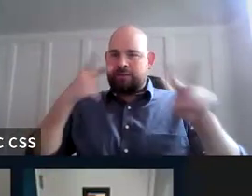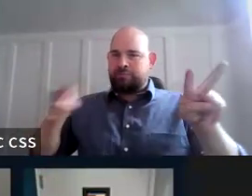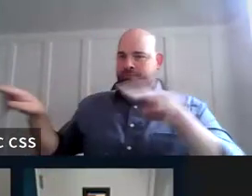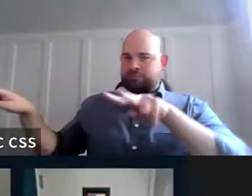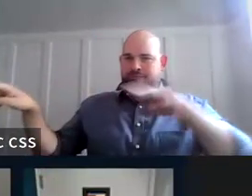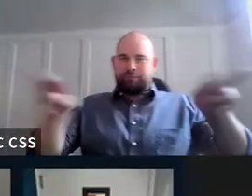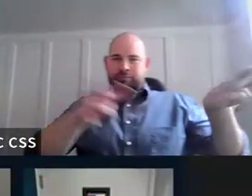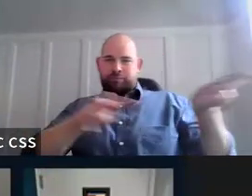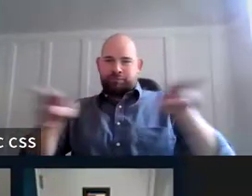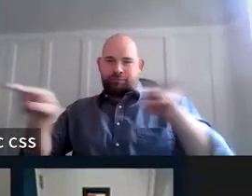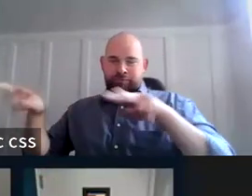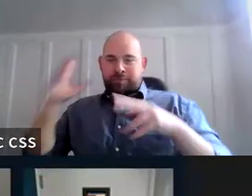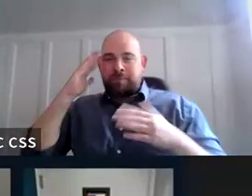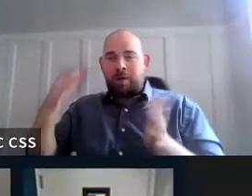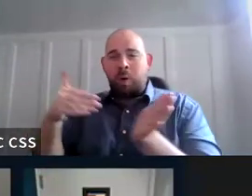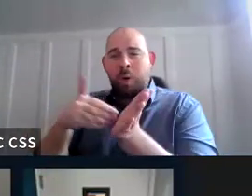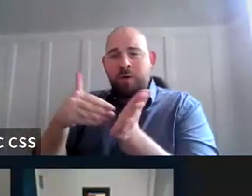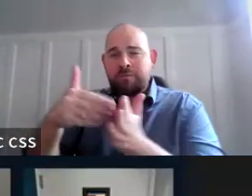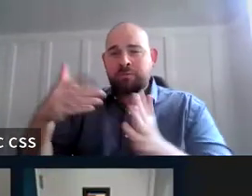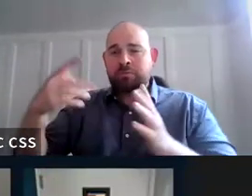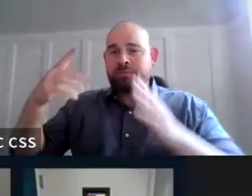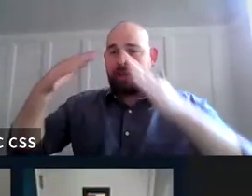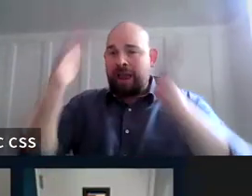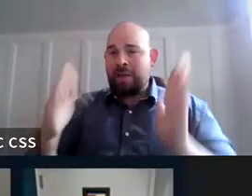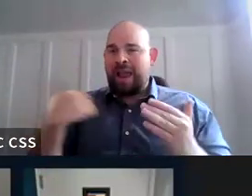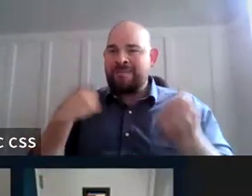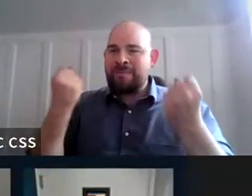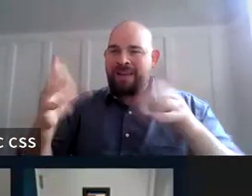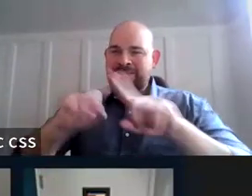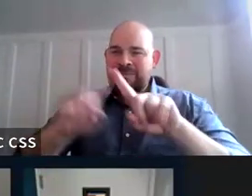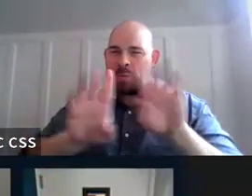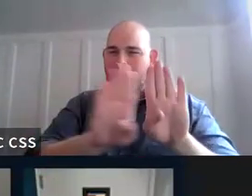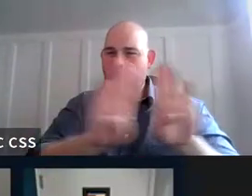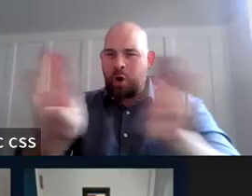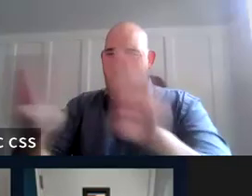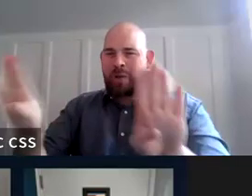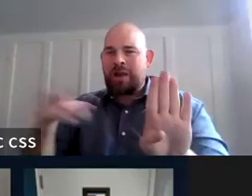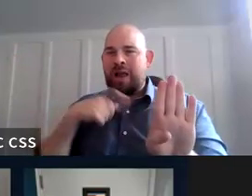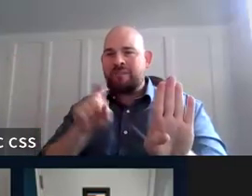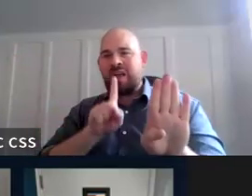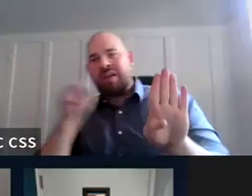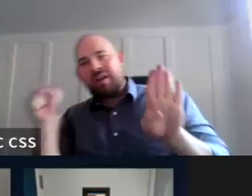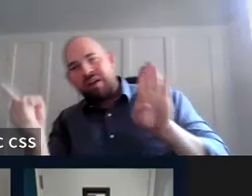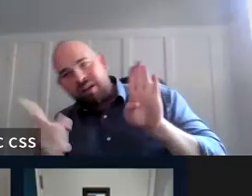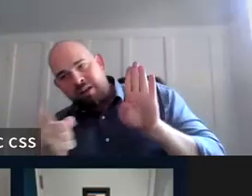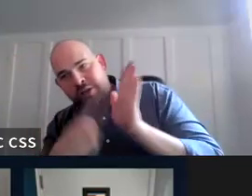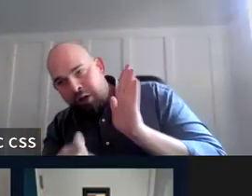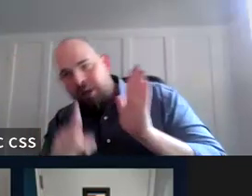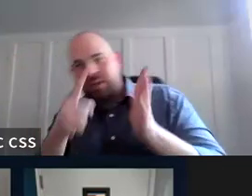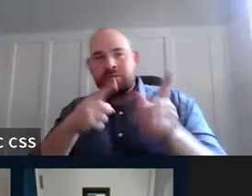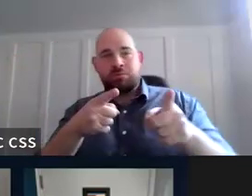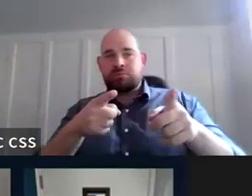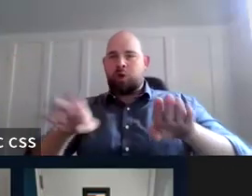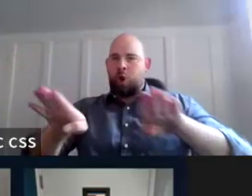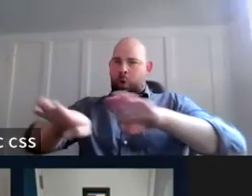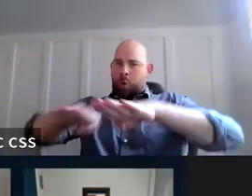the reason being is deaf individuals are very, very visual. Many times, in houses, they're closed off